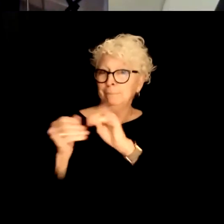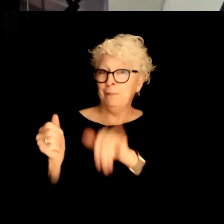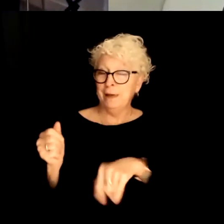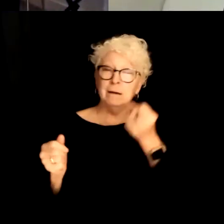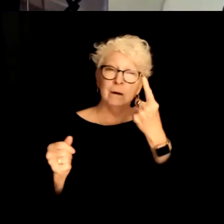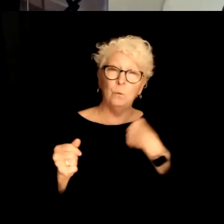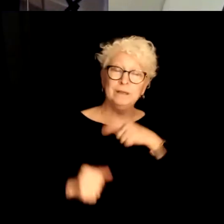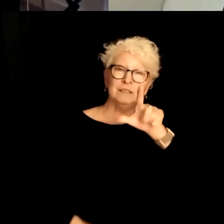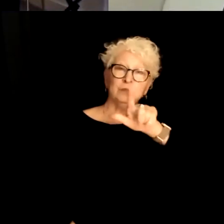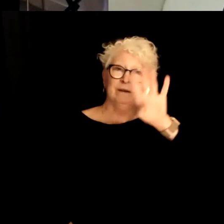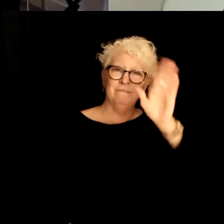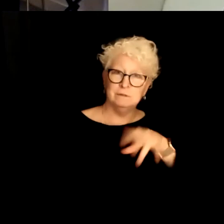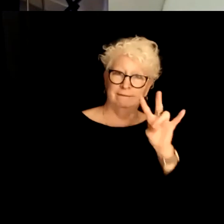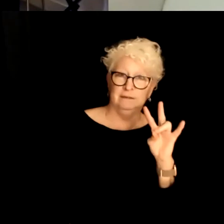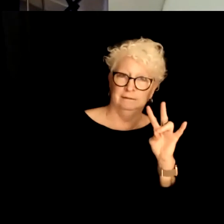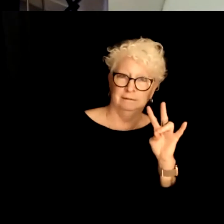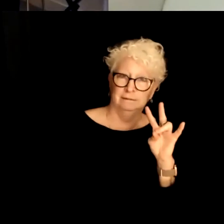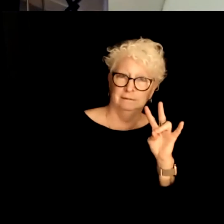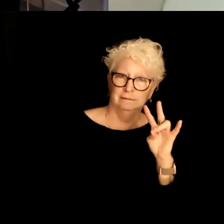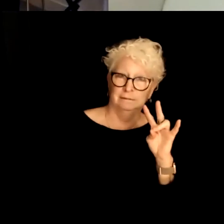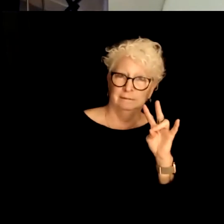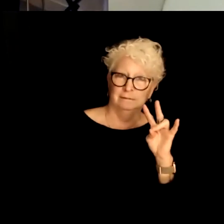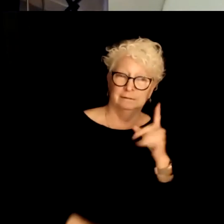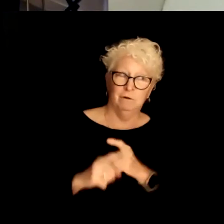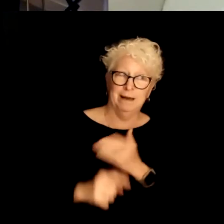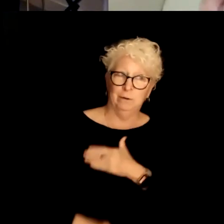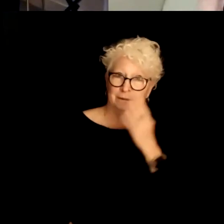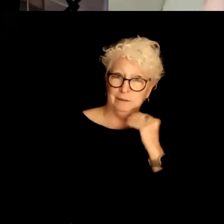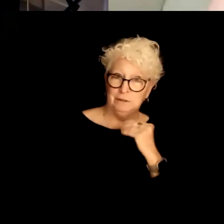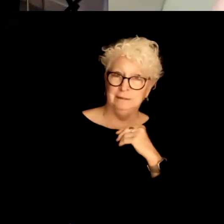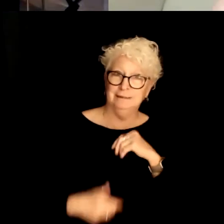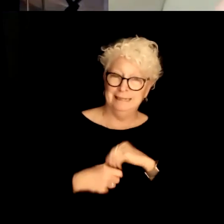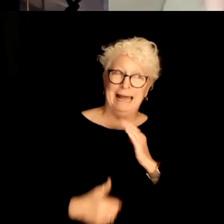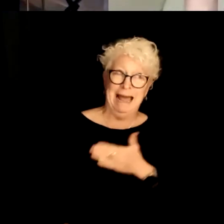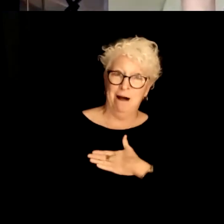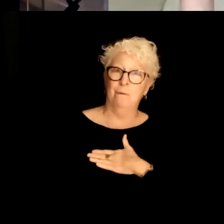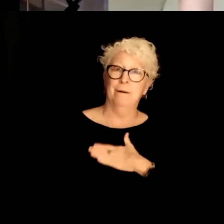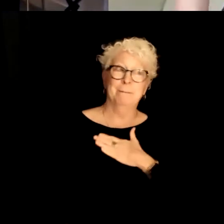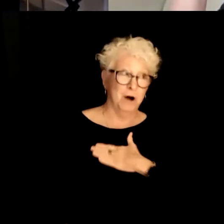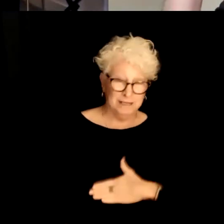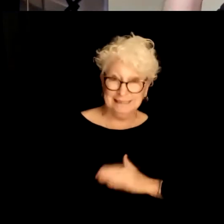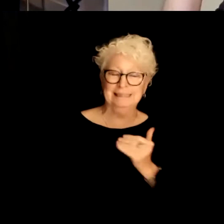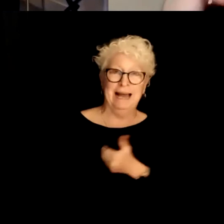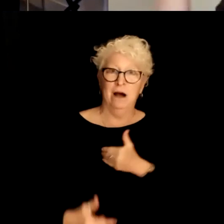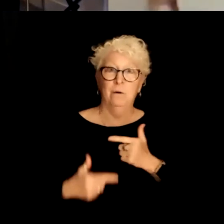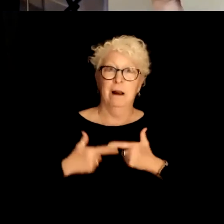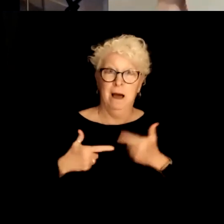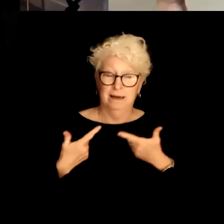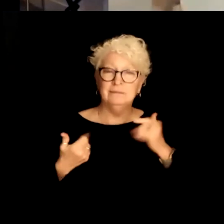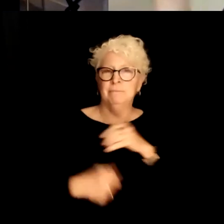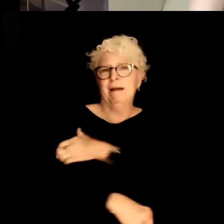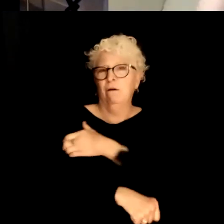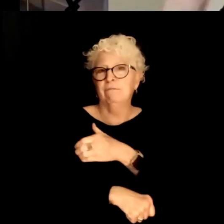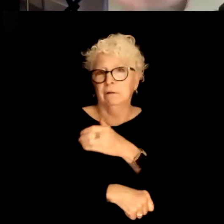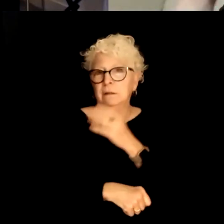of power and knowledge that come from that. So. Well, and I'm so glad you went back to doctors for two reasons. One